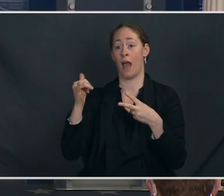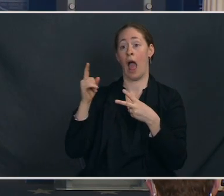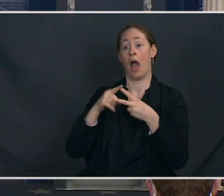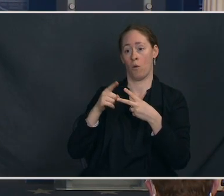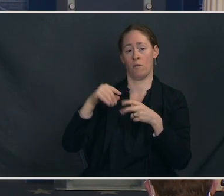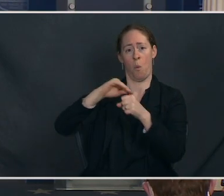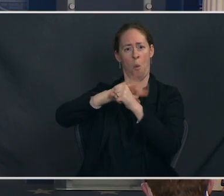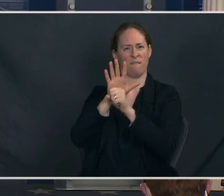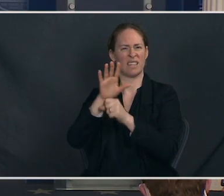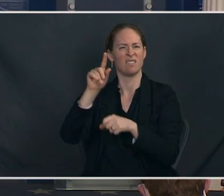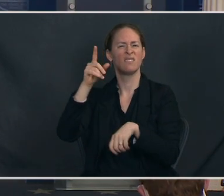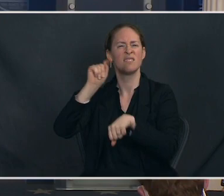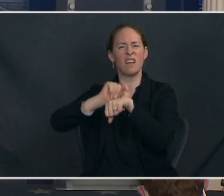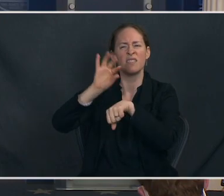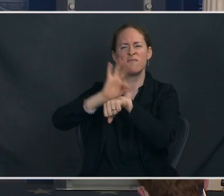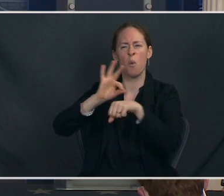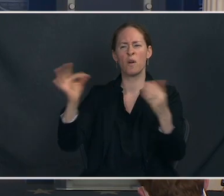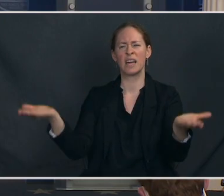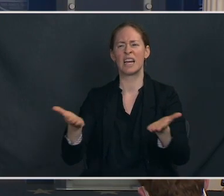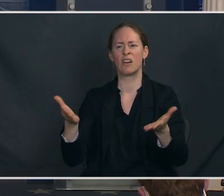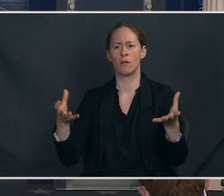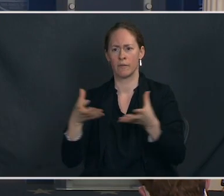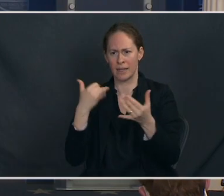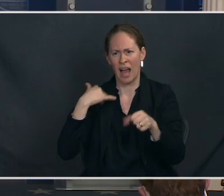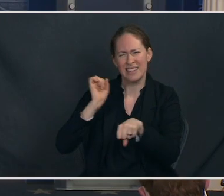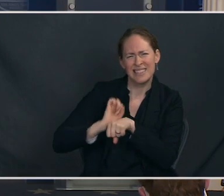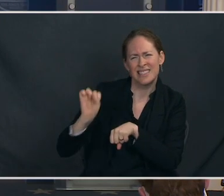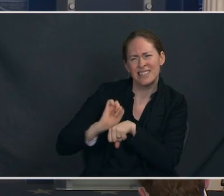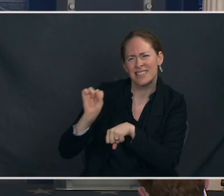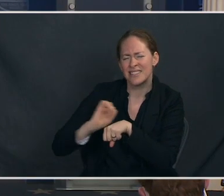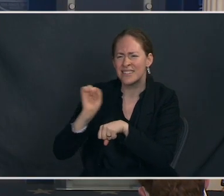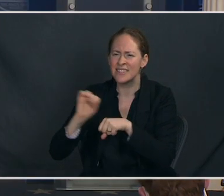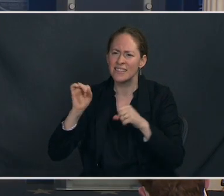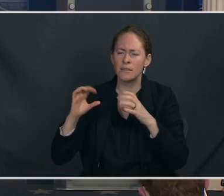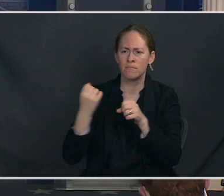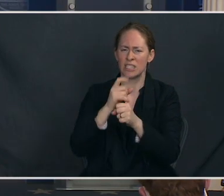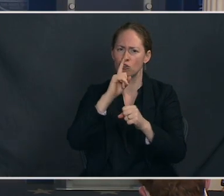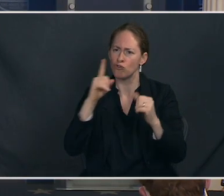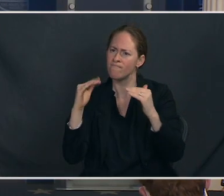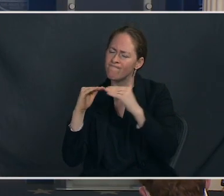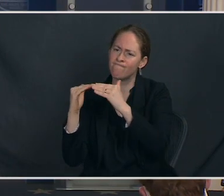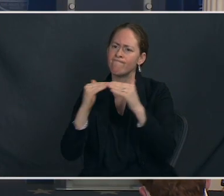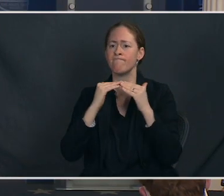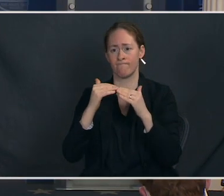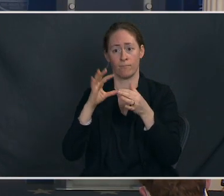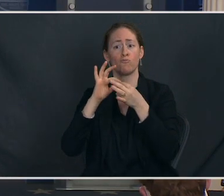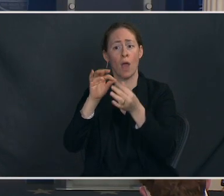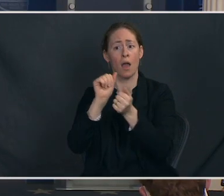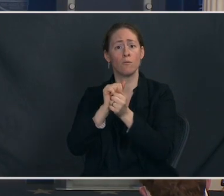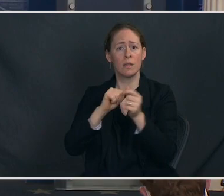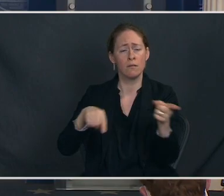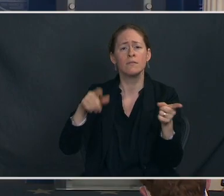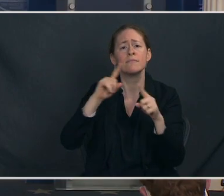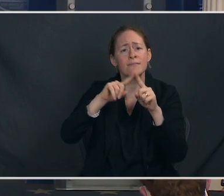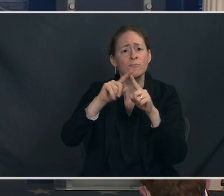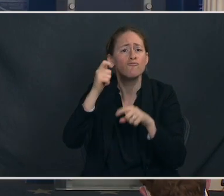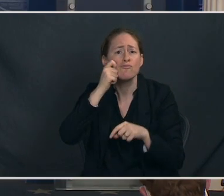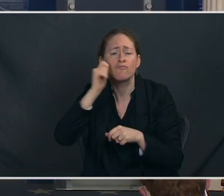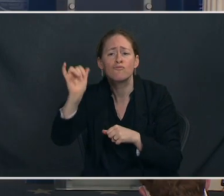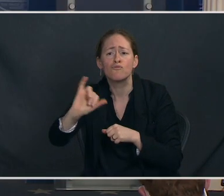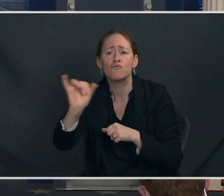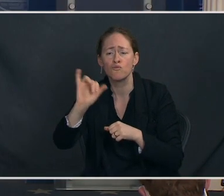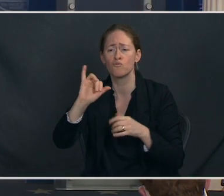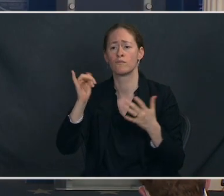effort on equity, and that includes, obviously, racial equity, that will focus on